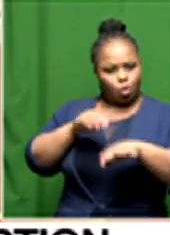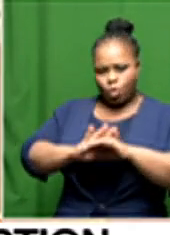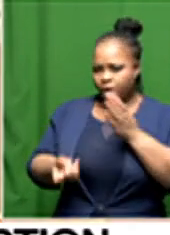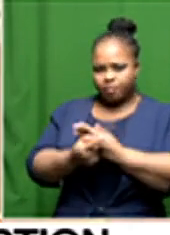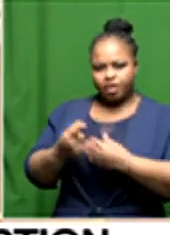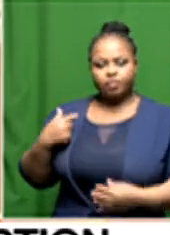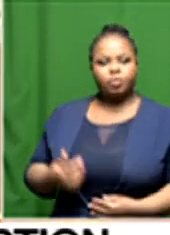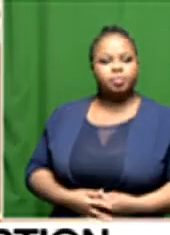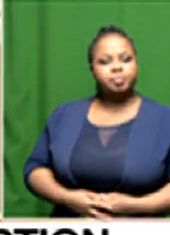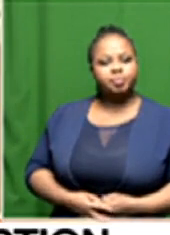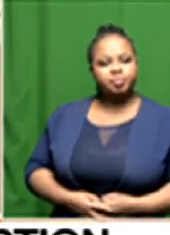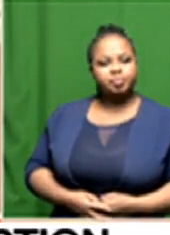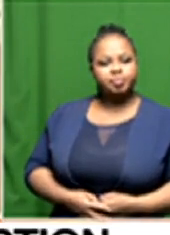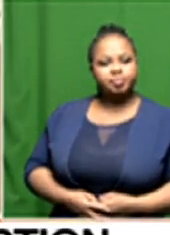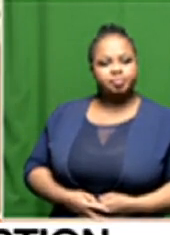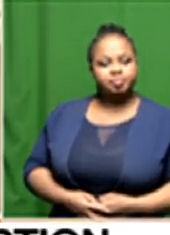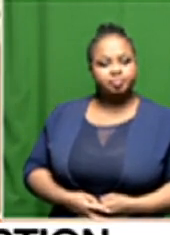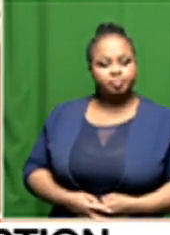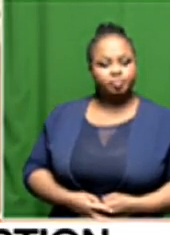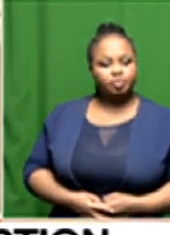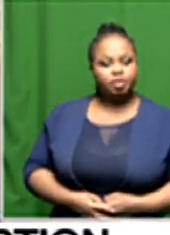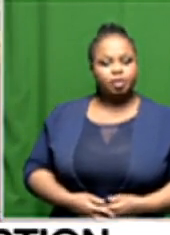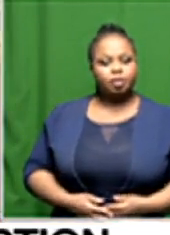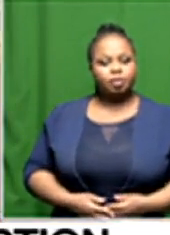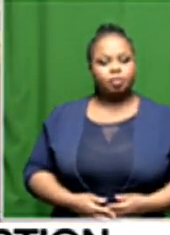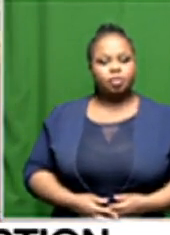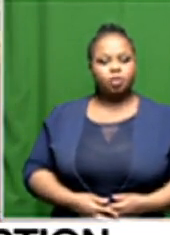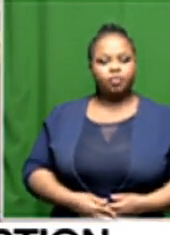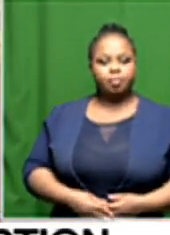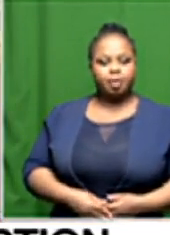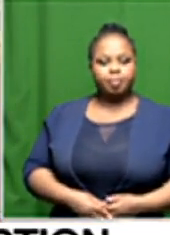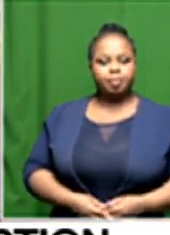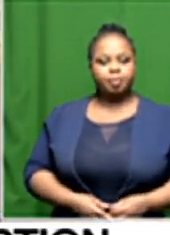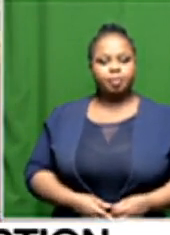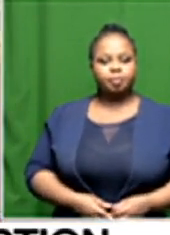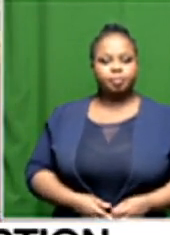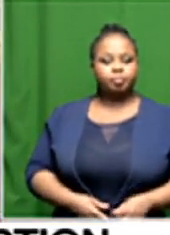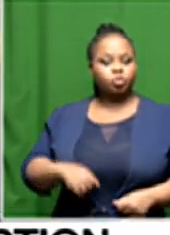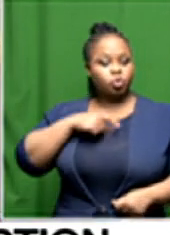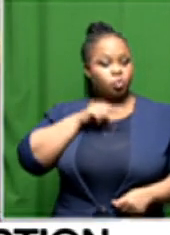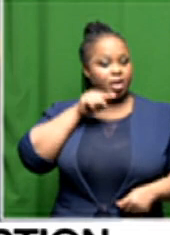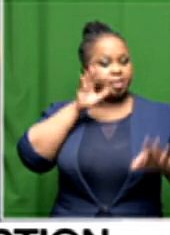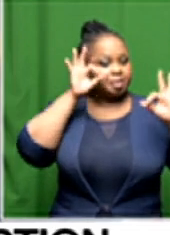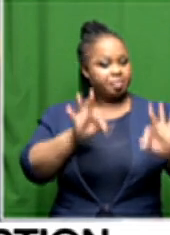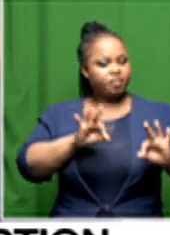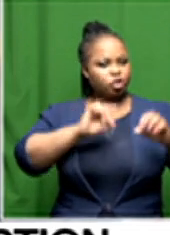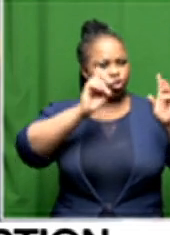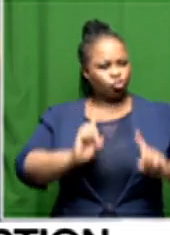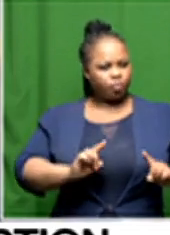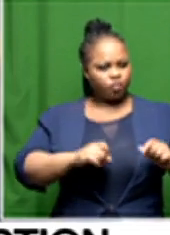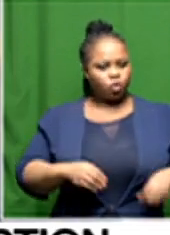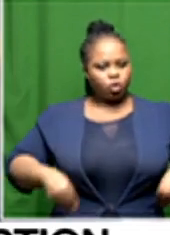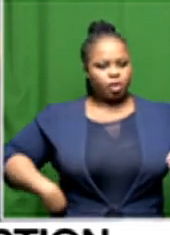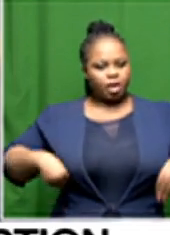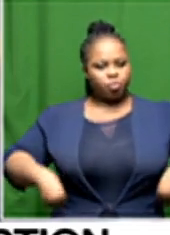on. Yeah, so the homelands were this kind of perfect storm for corruption. It's just the